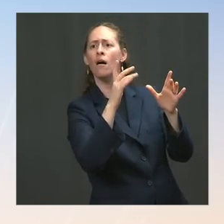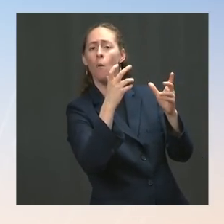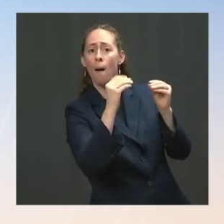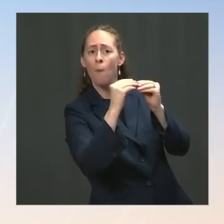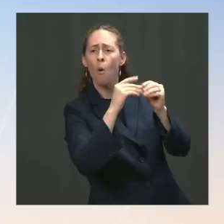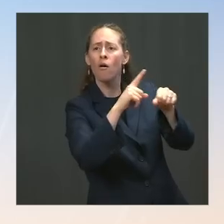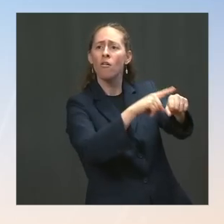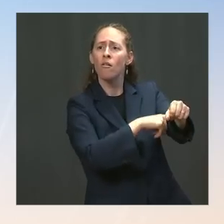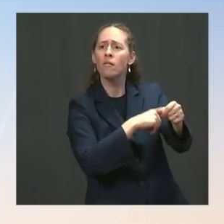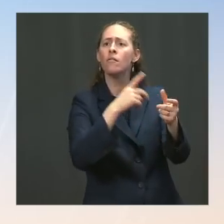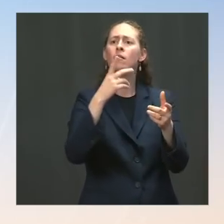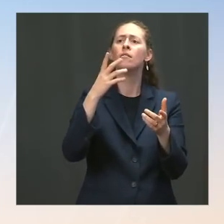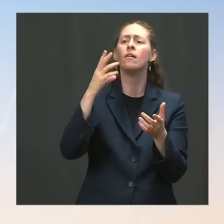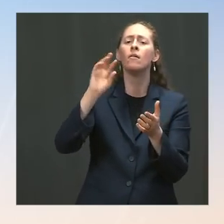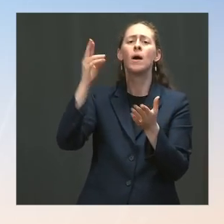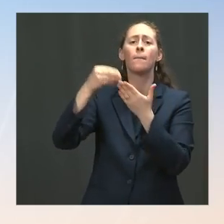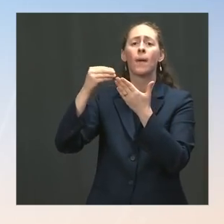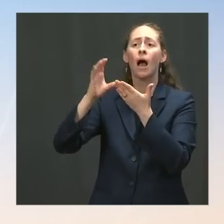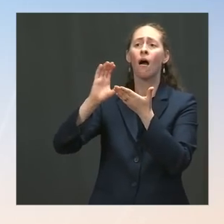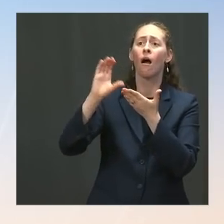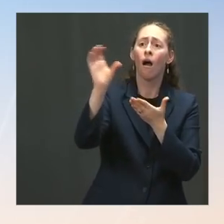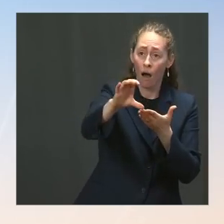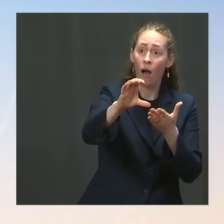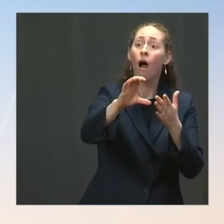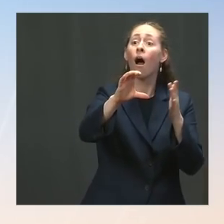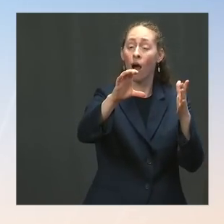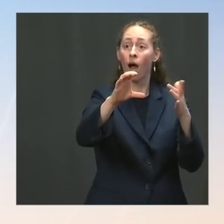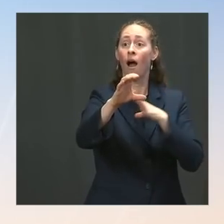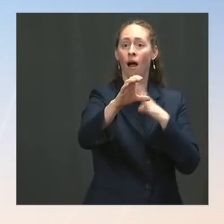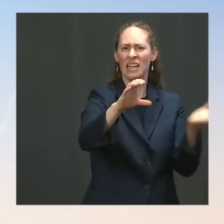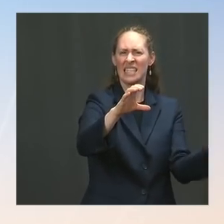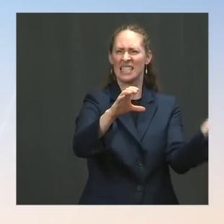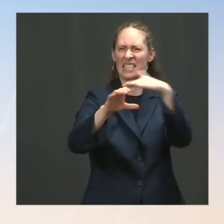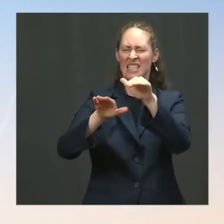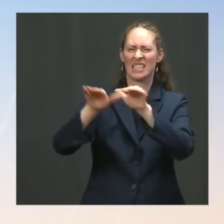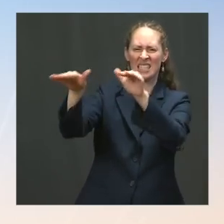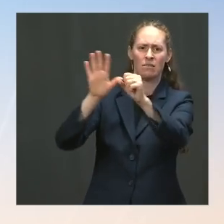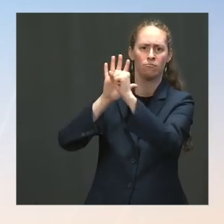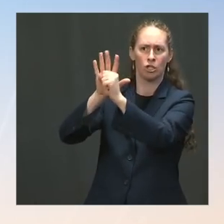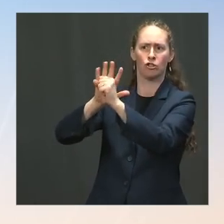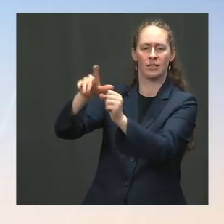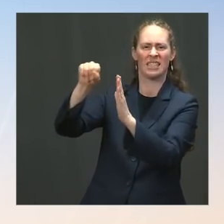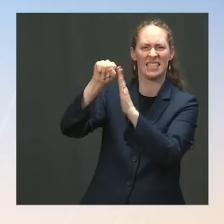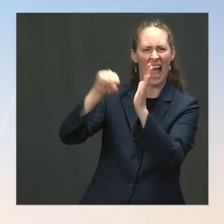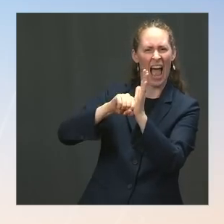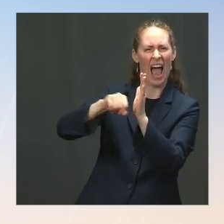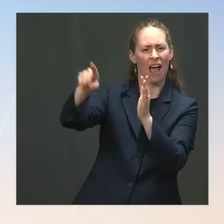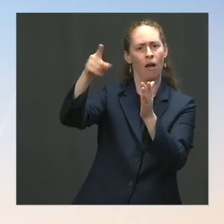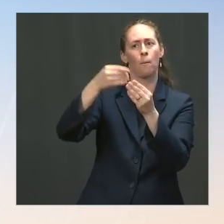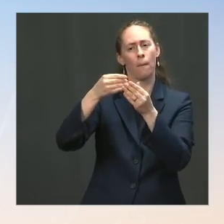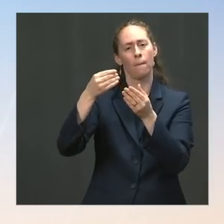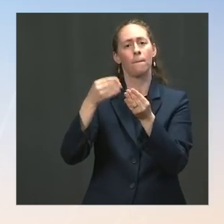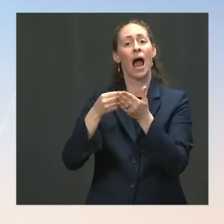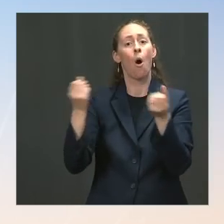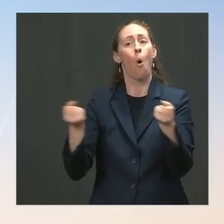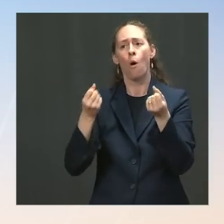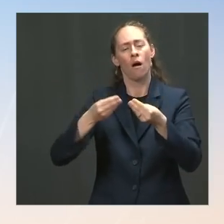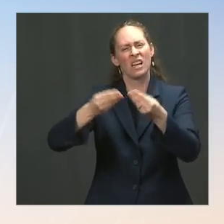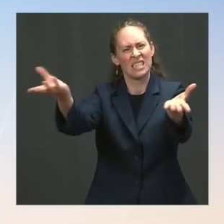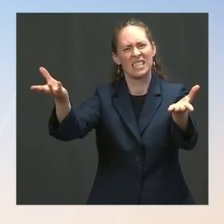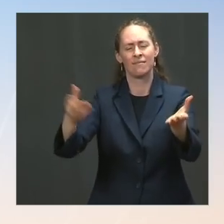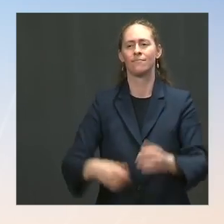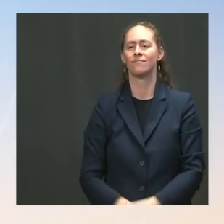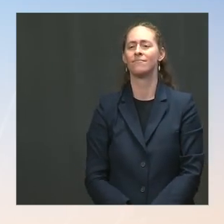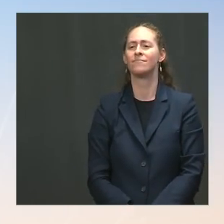them to states and pressure states and leaders to get this money out easier. I'd also note, what was interesting I saw this morning, is that Senator